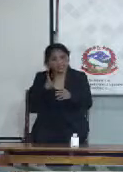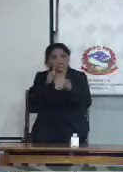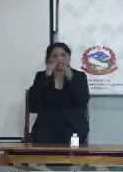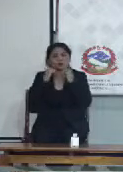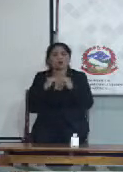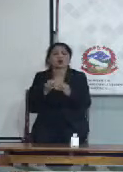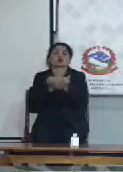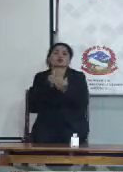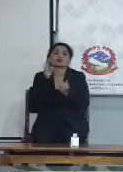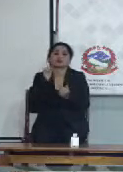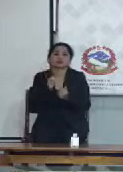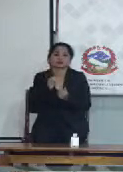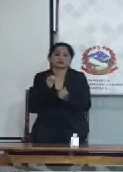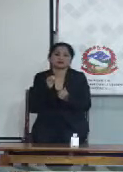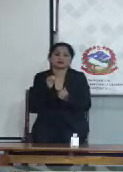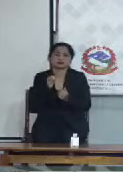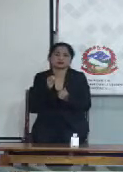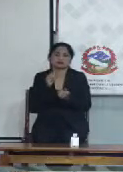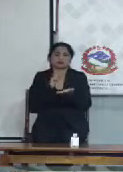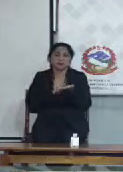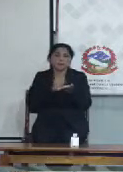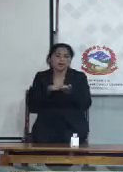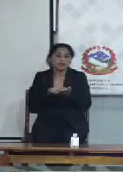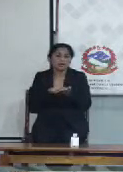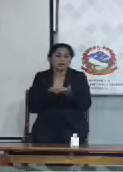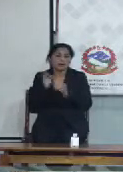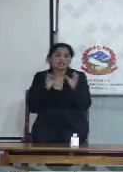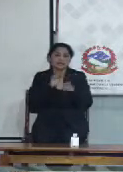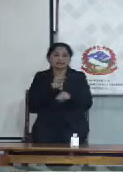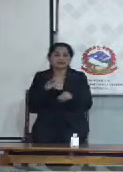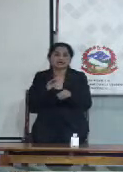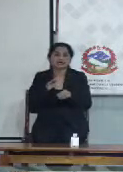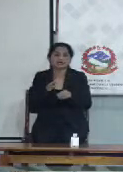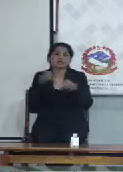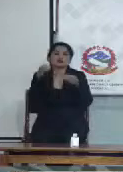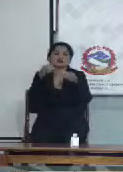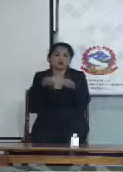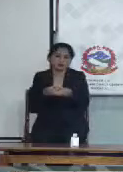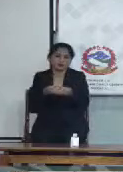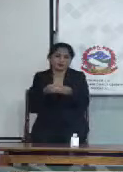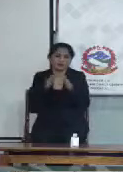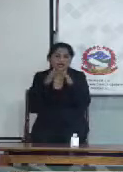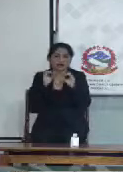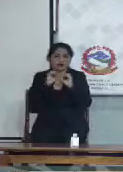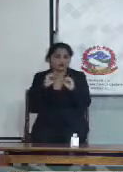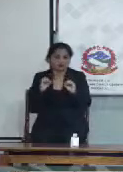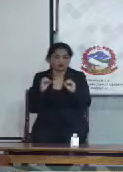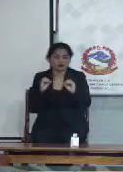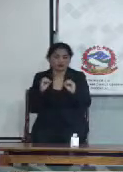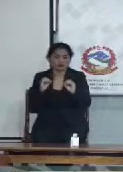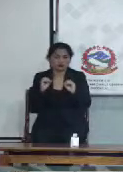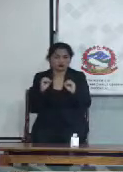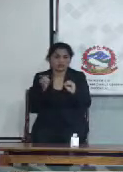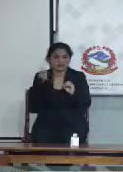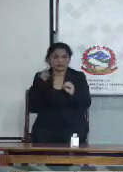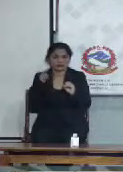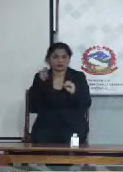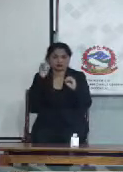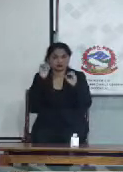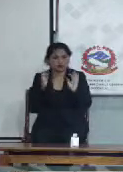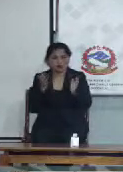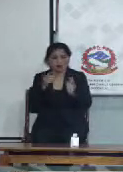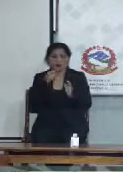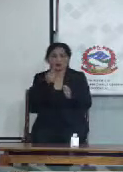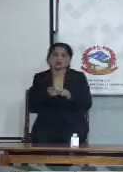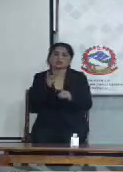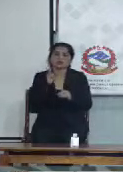group there is no internet or no television in that area, teachers are very close to the students, and if they are living in the